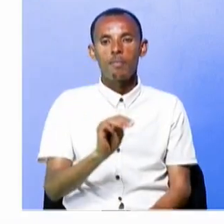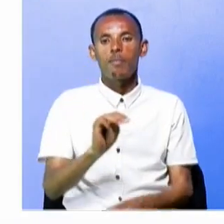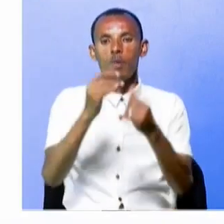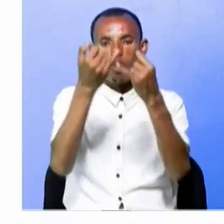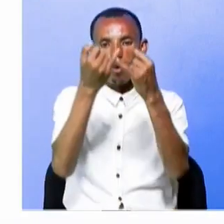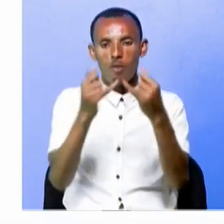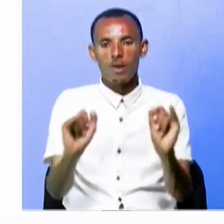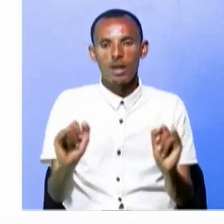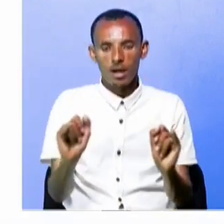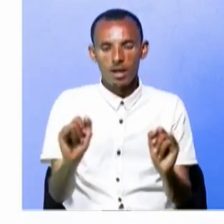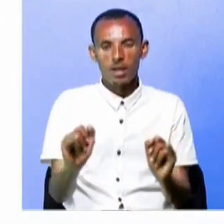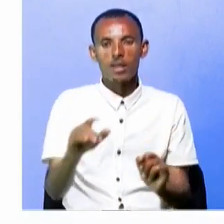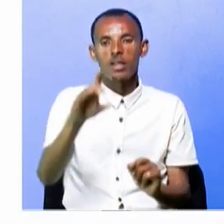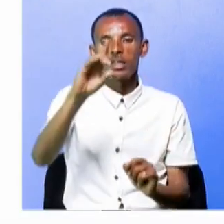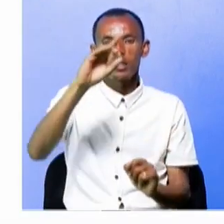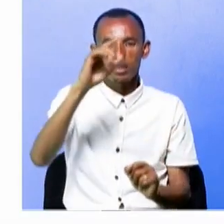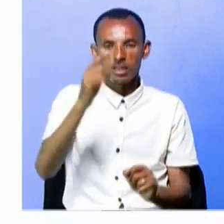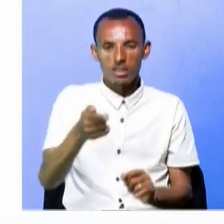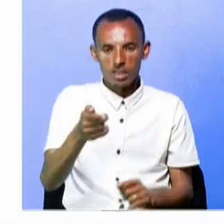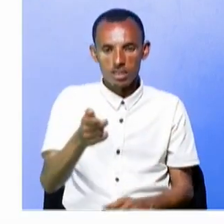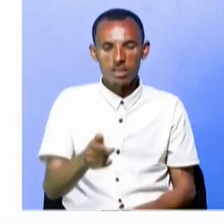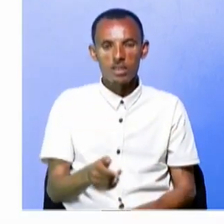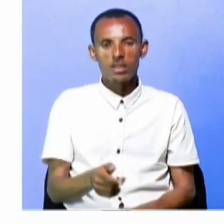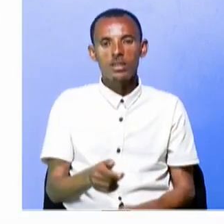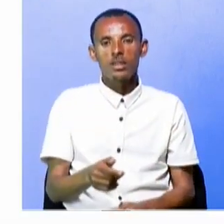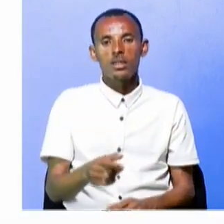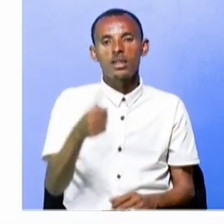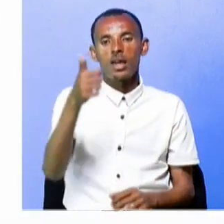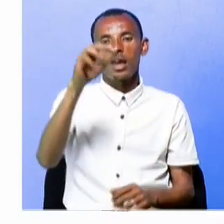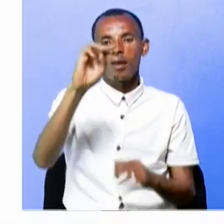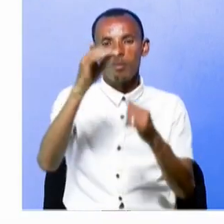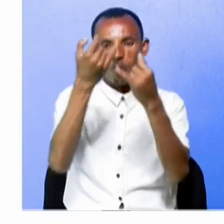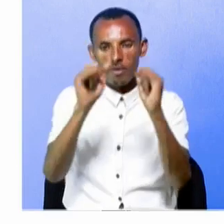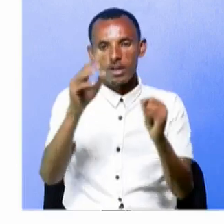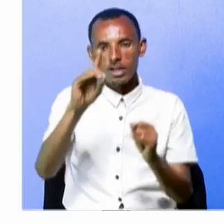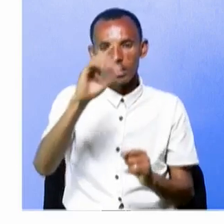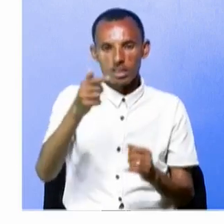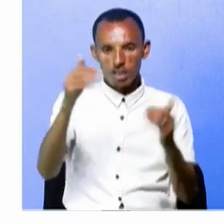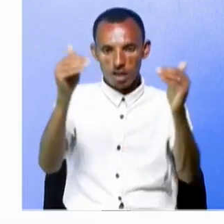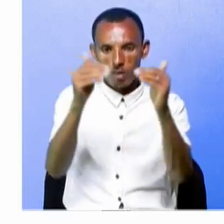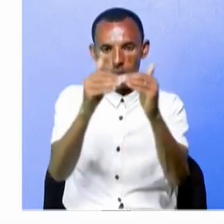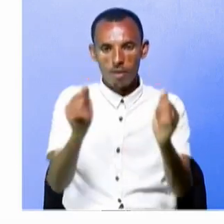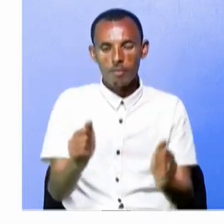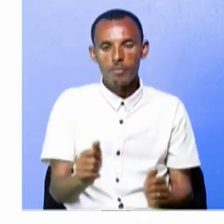over DG, AM over DG is equals to